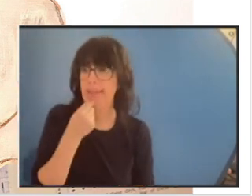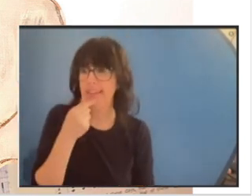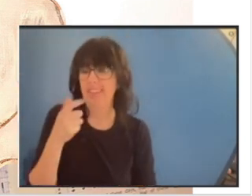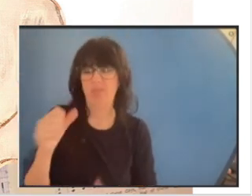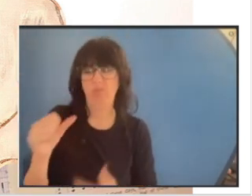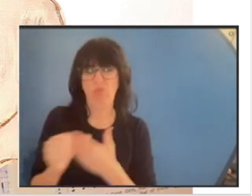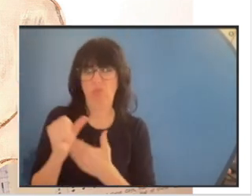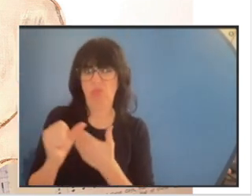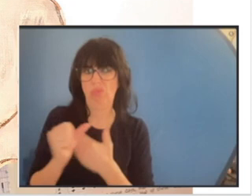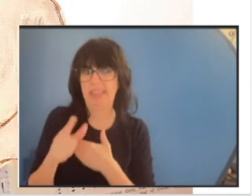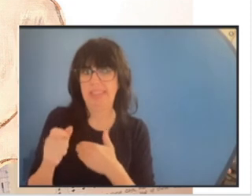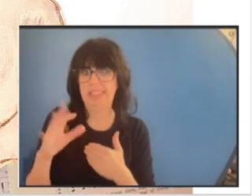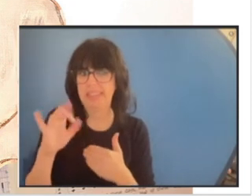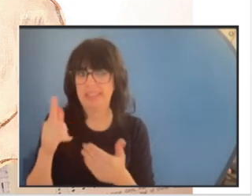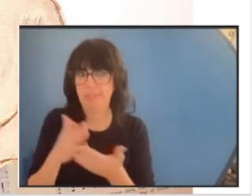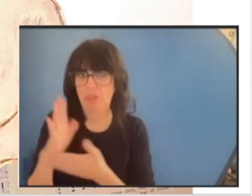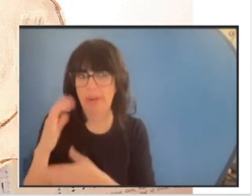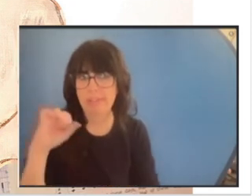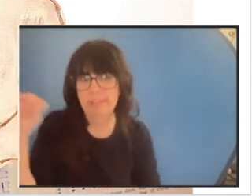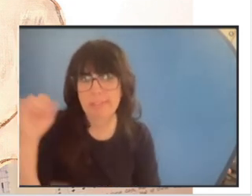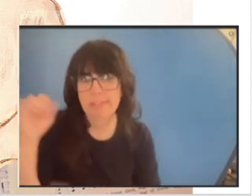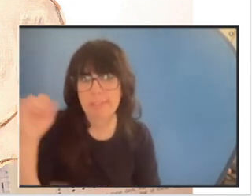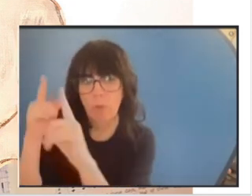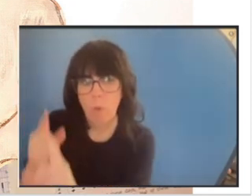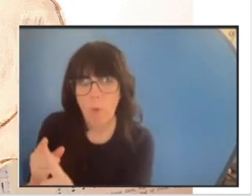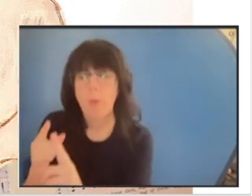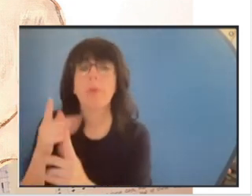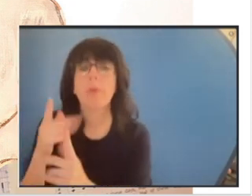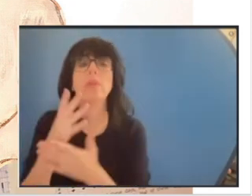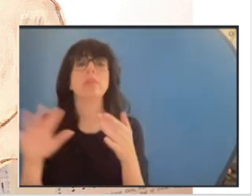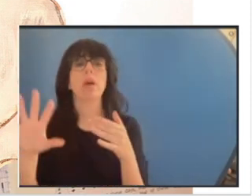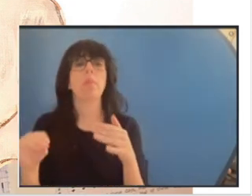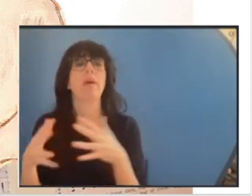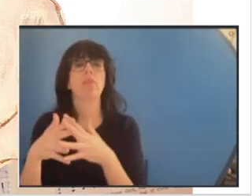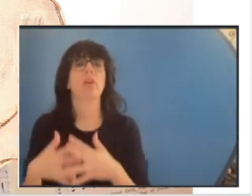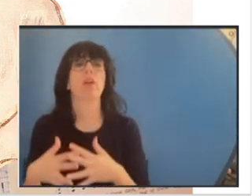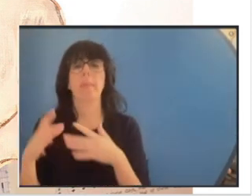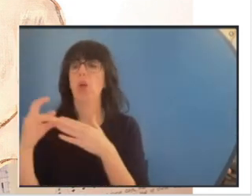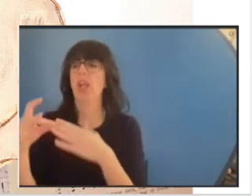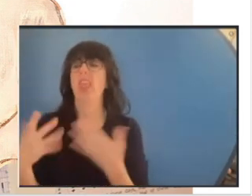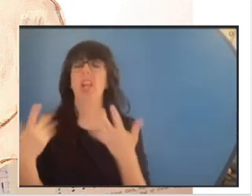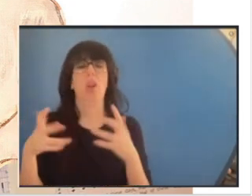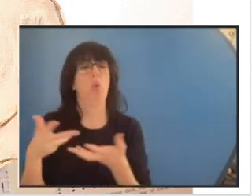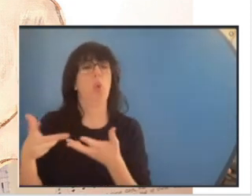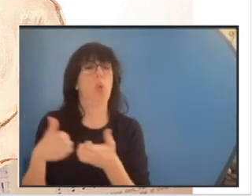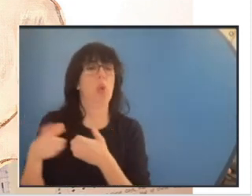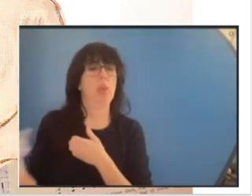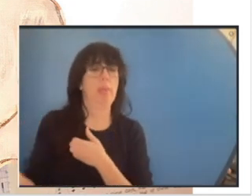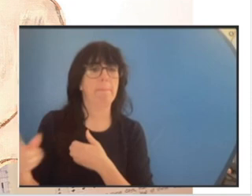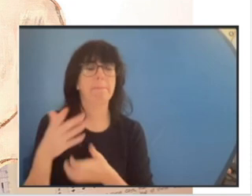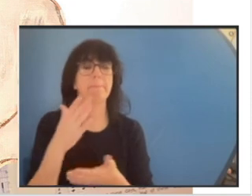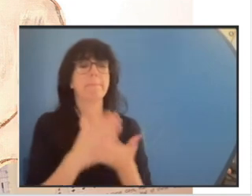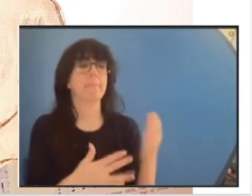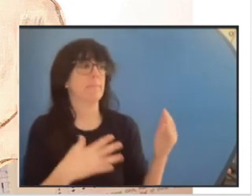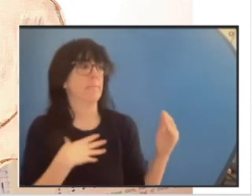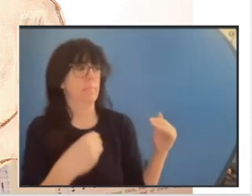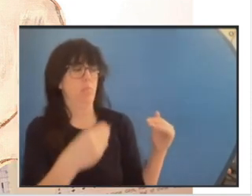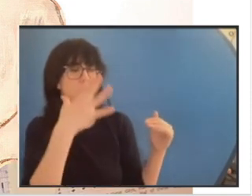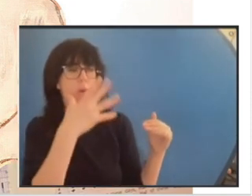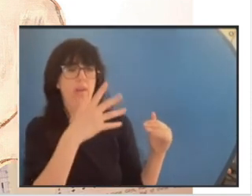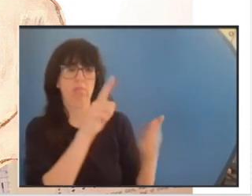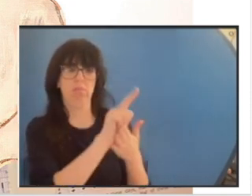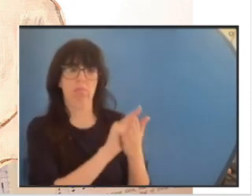of African American leaders didn't want to work with him. Some white lawmakers tried to shame him.